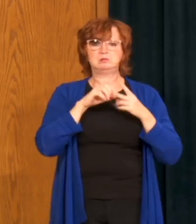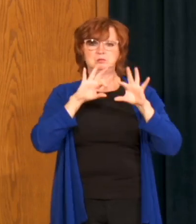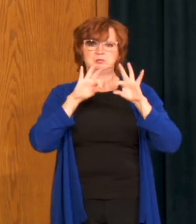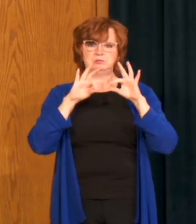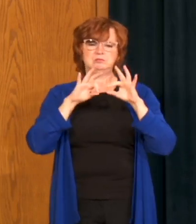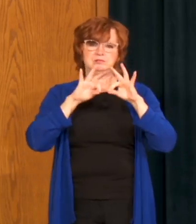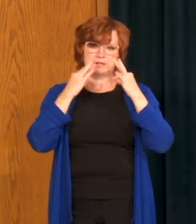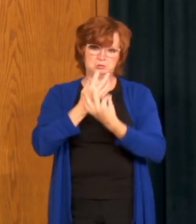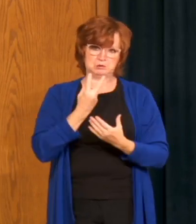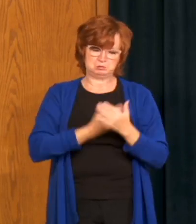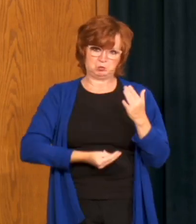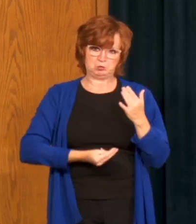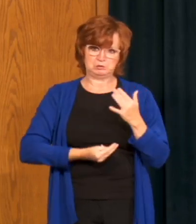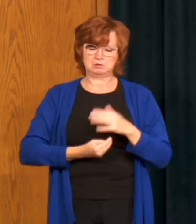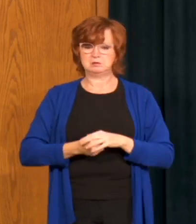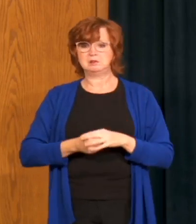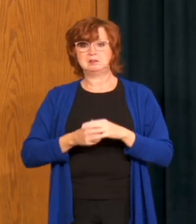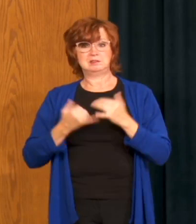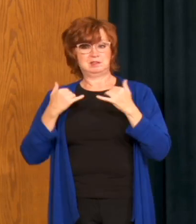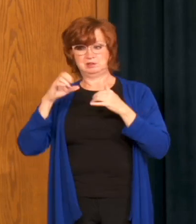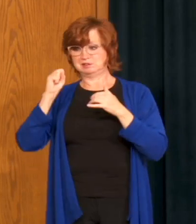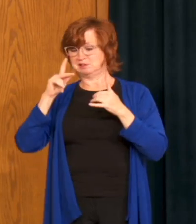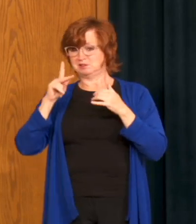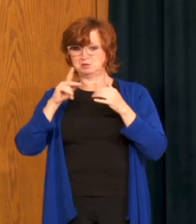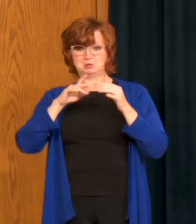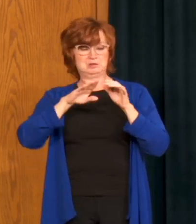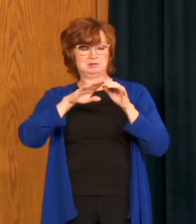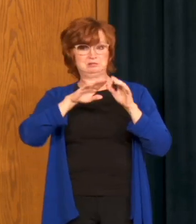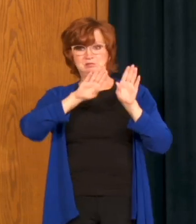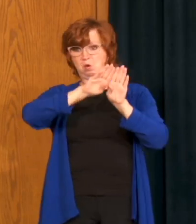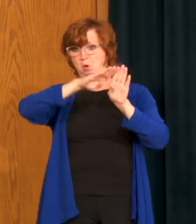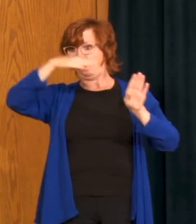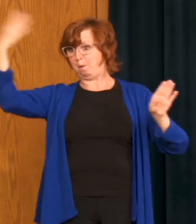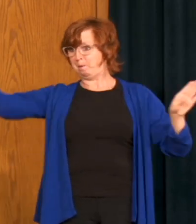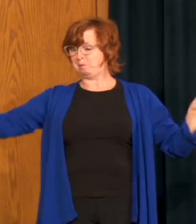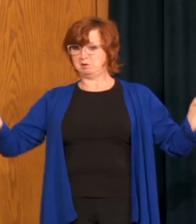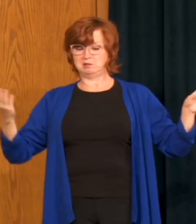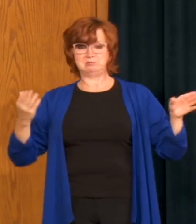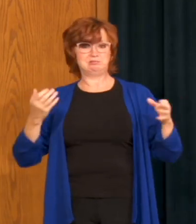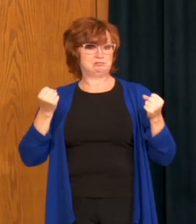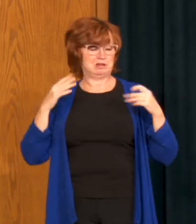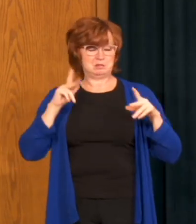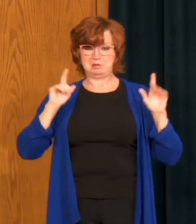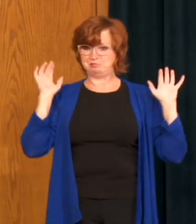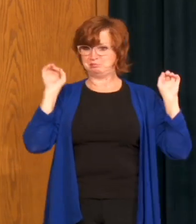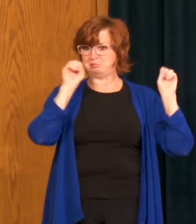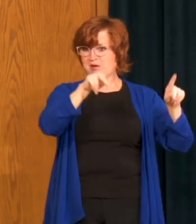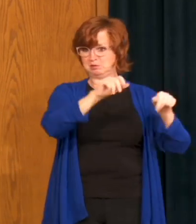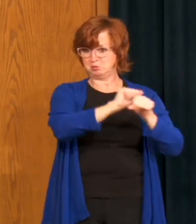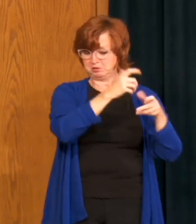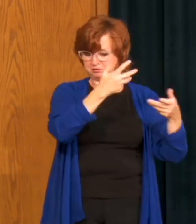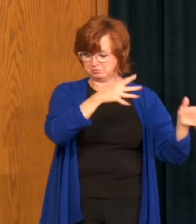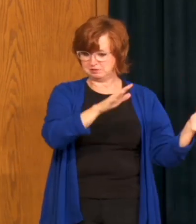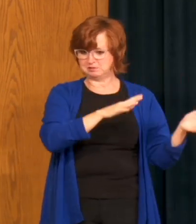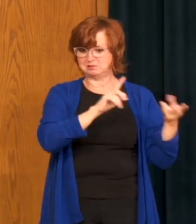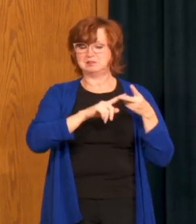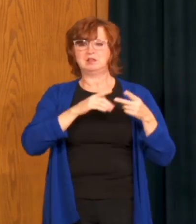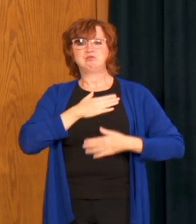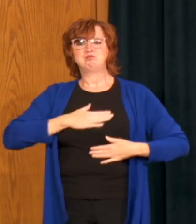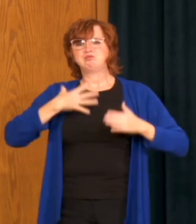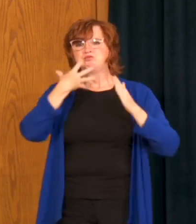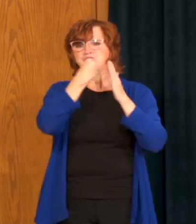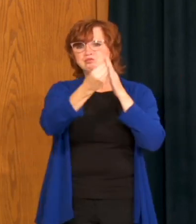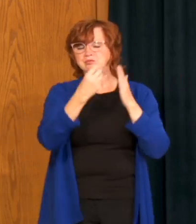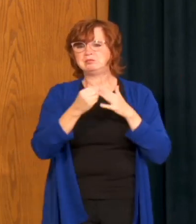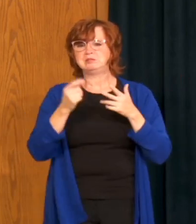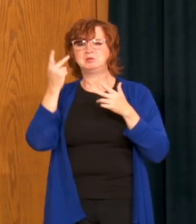Most of us are back at work. We can enjoy most of the summer activities that we all love. Crop is looking great in many parts